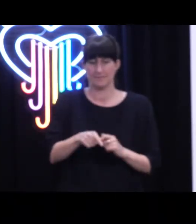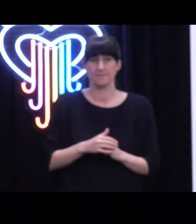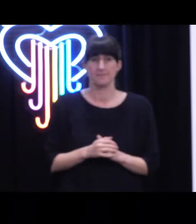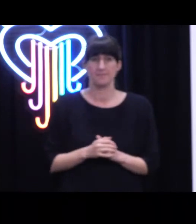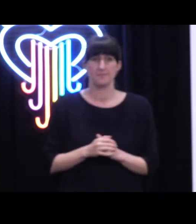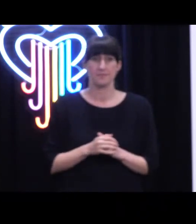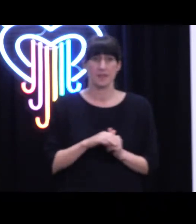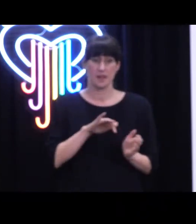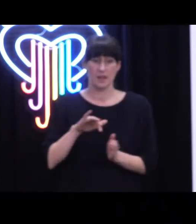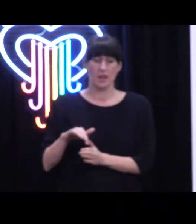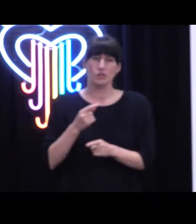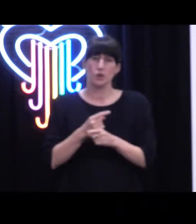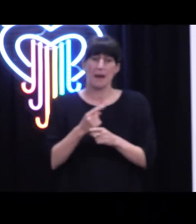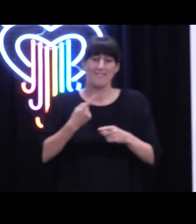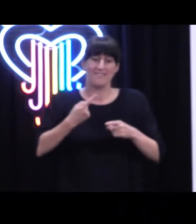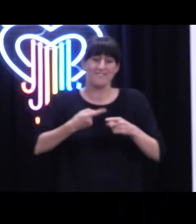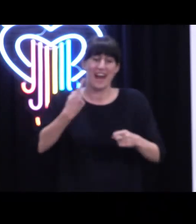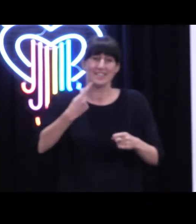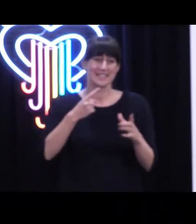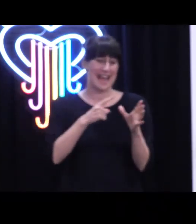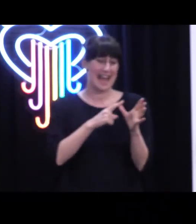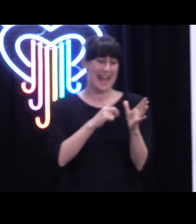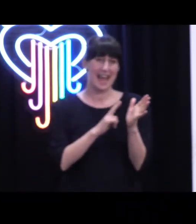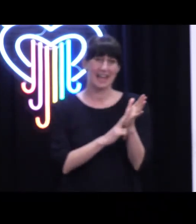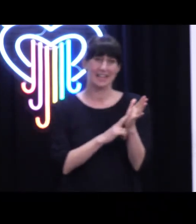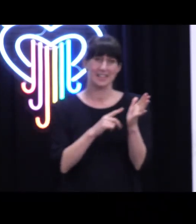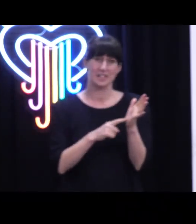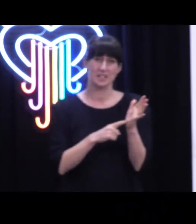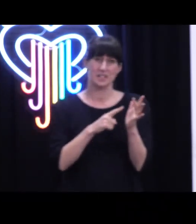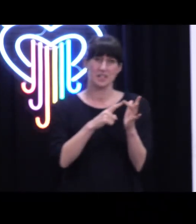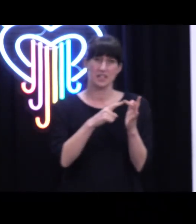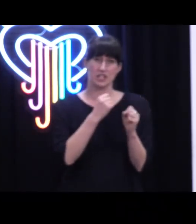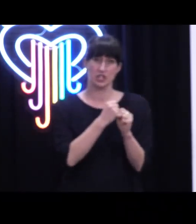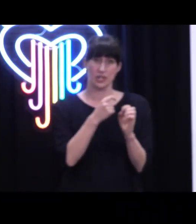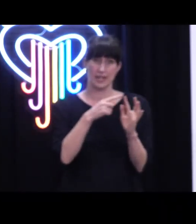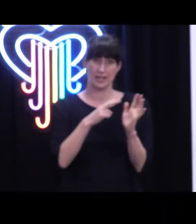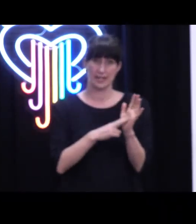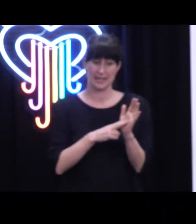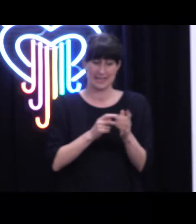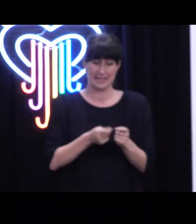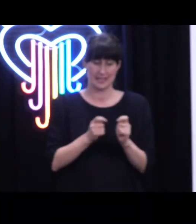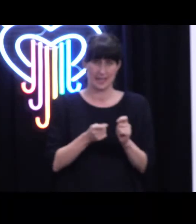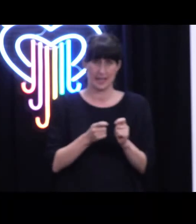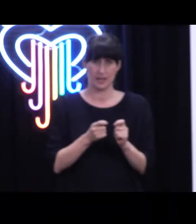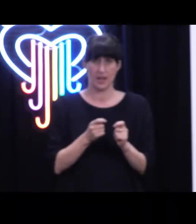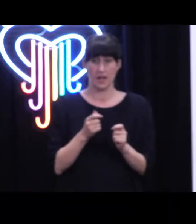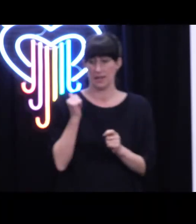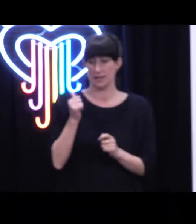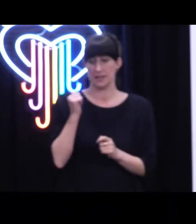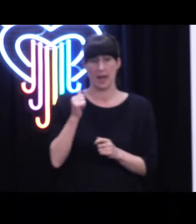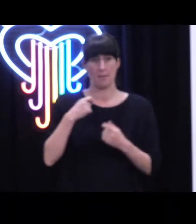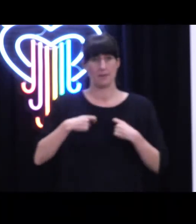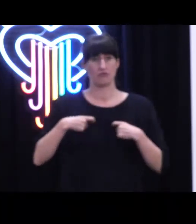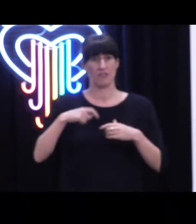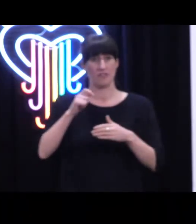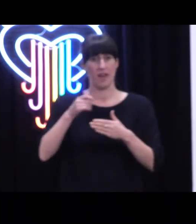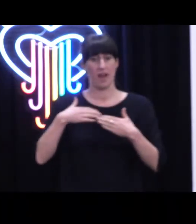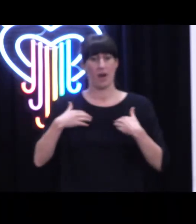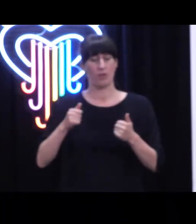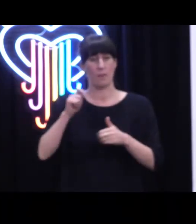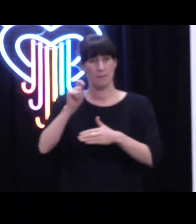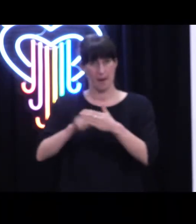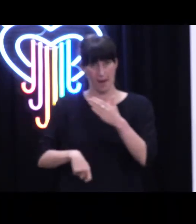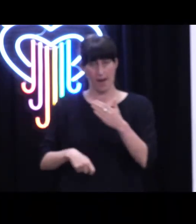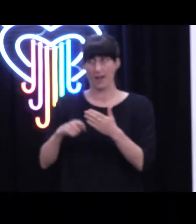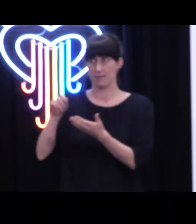100,000 rapid antigen test kits purchased by the Ministry of Health arrived in the country. These are being used in 2 pilots. The first